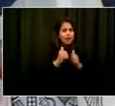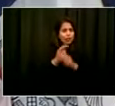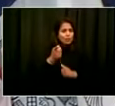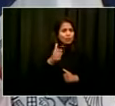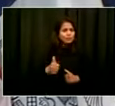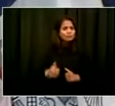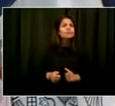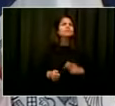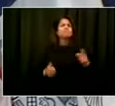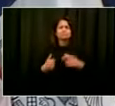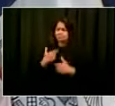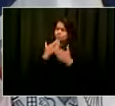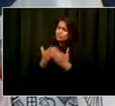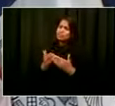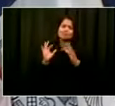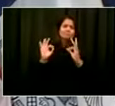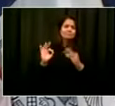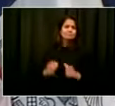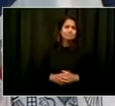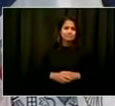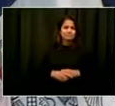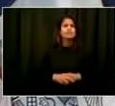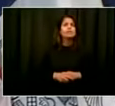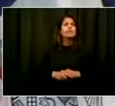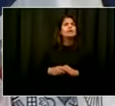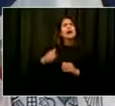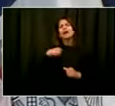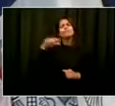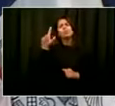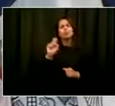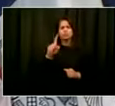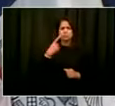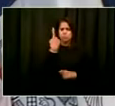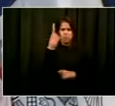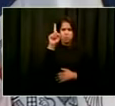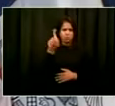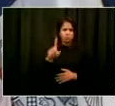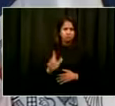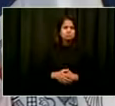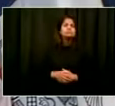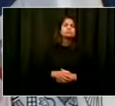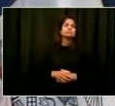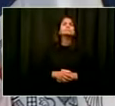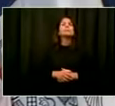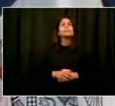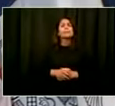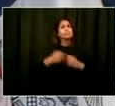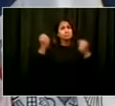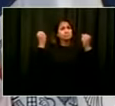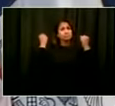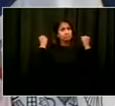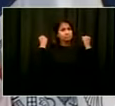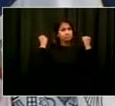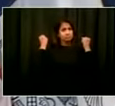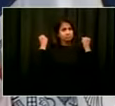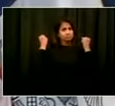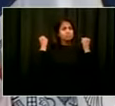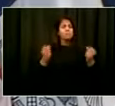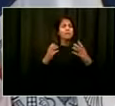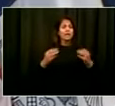my second one. There are a handful of city council members calling for a moratorium on shelter transfers until